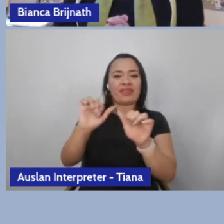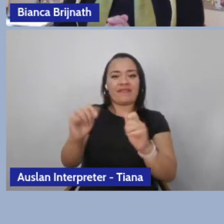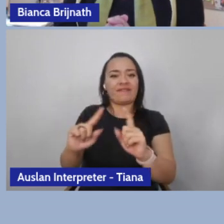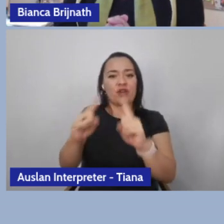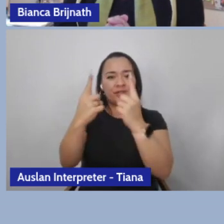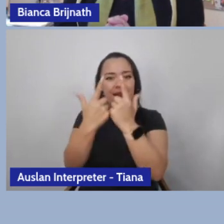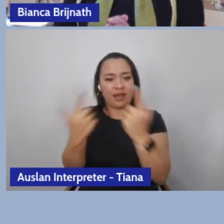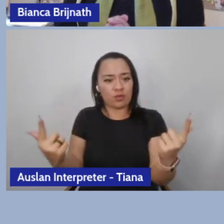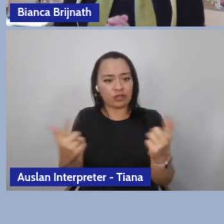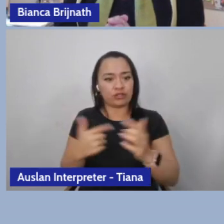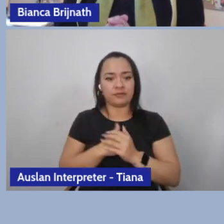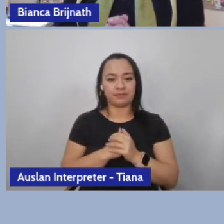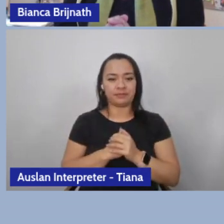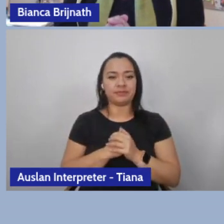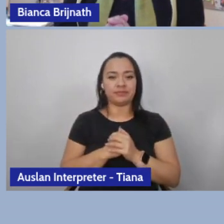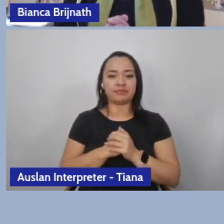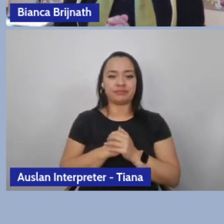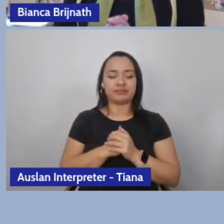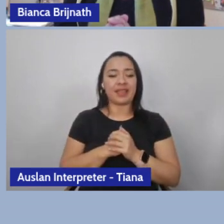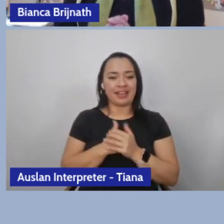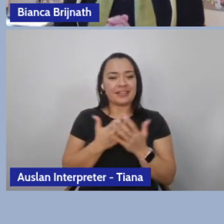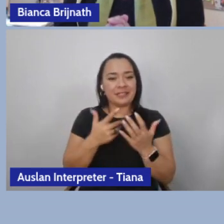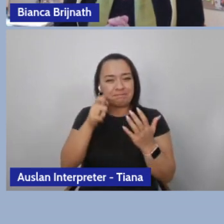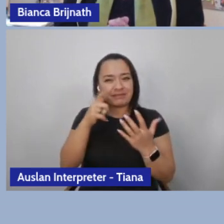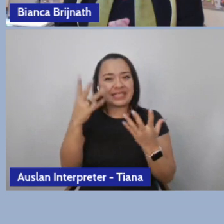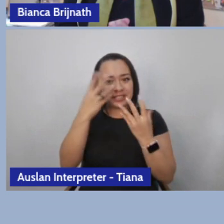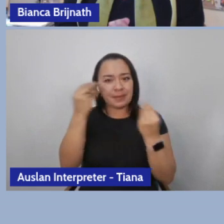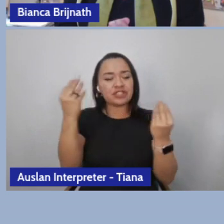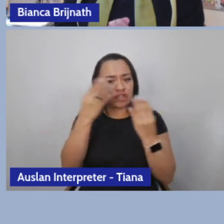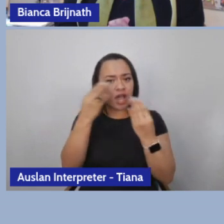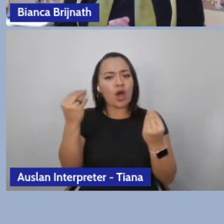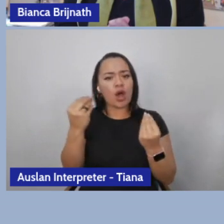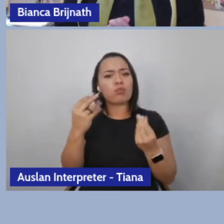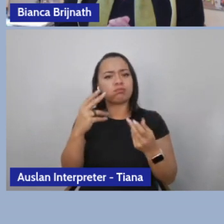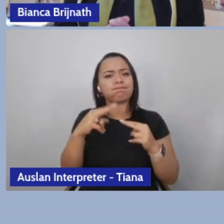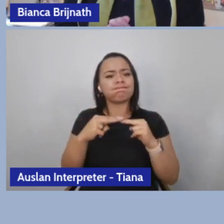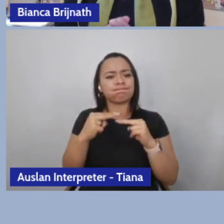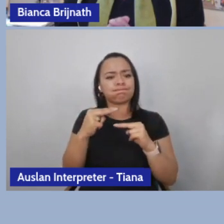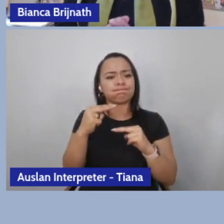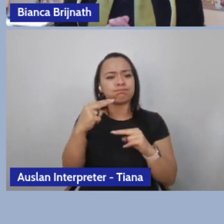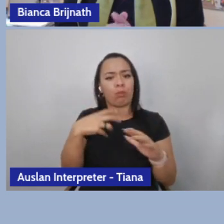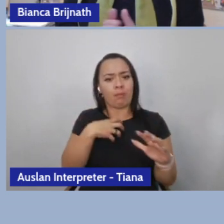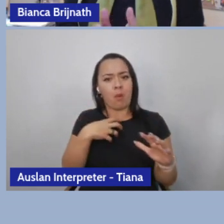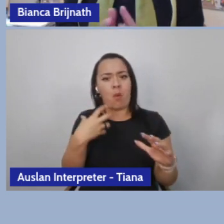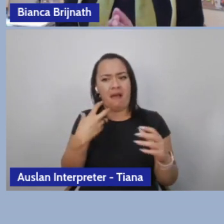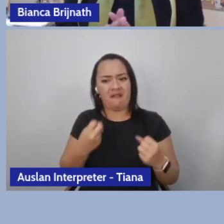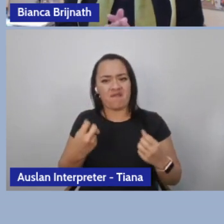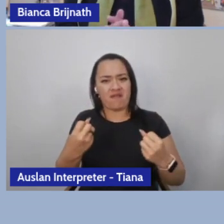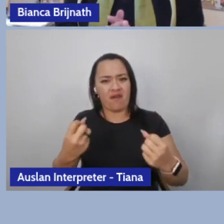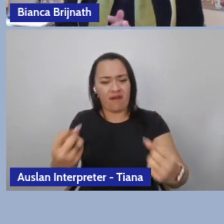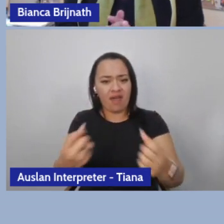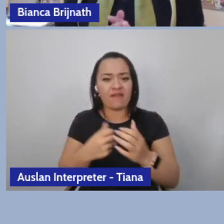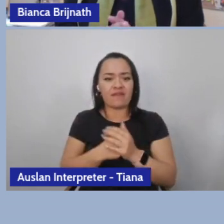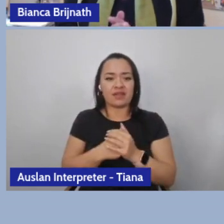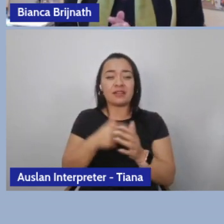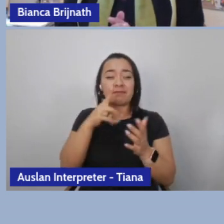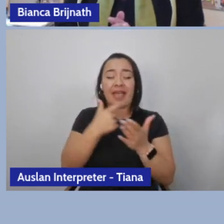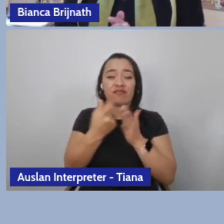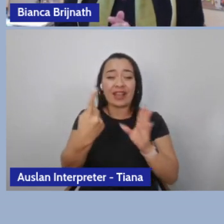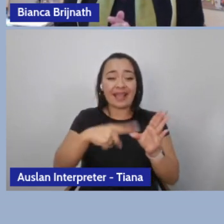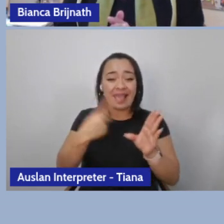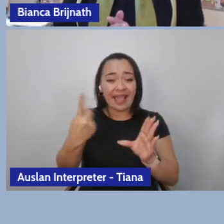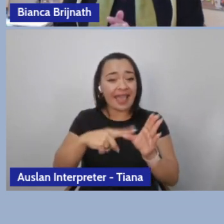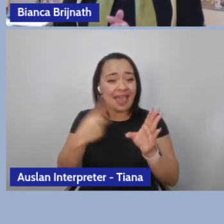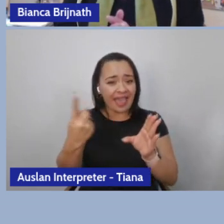pointed out, dementia is on the rise. And so when we look at the assessments that are done for cognition over the every year, they're ever